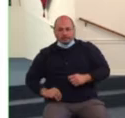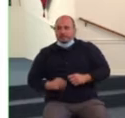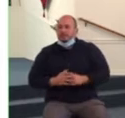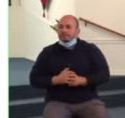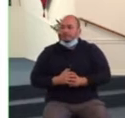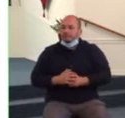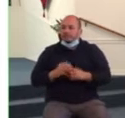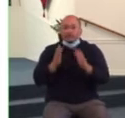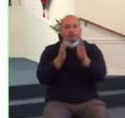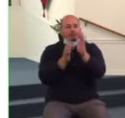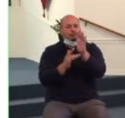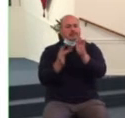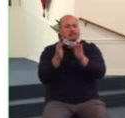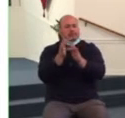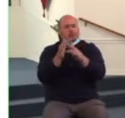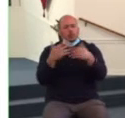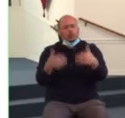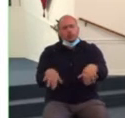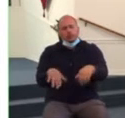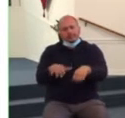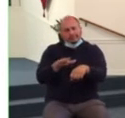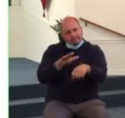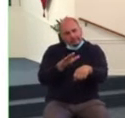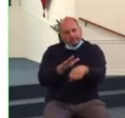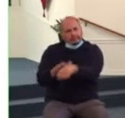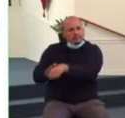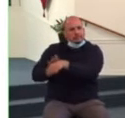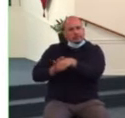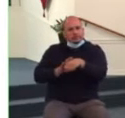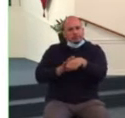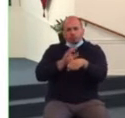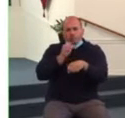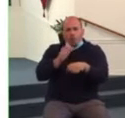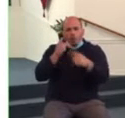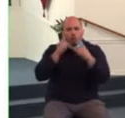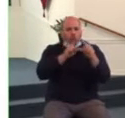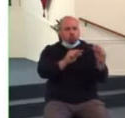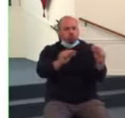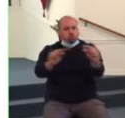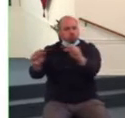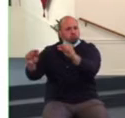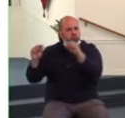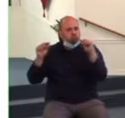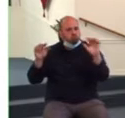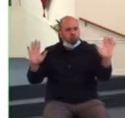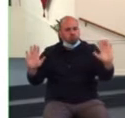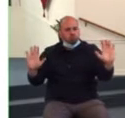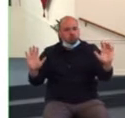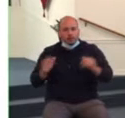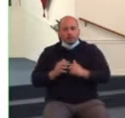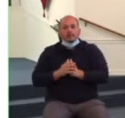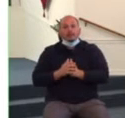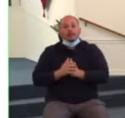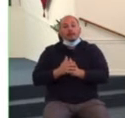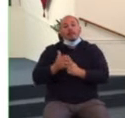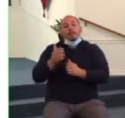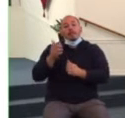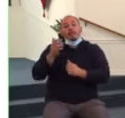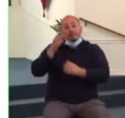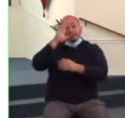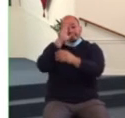Jesus strictly warned them not to tell this to anyone. And he said, "The Son of Man must suffer many